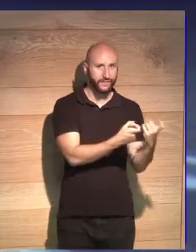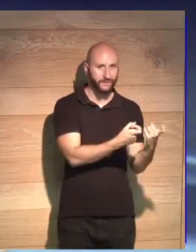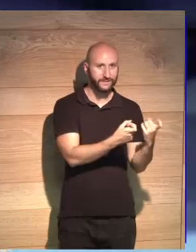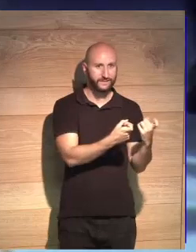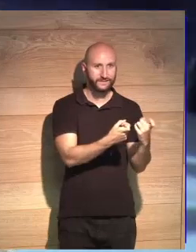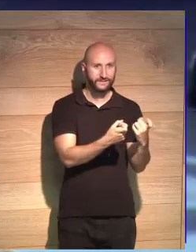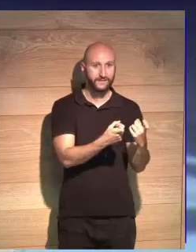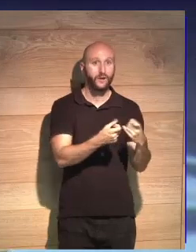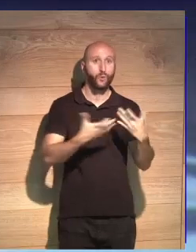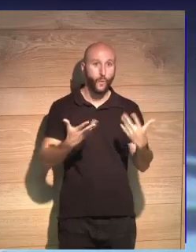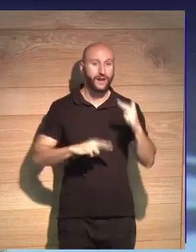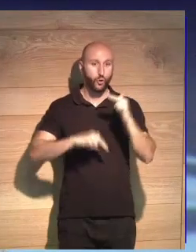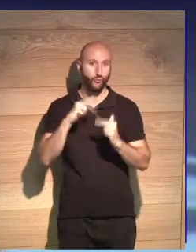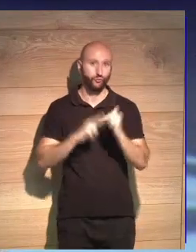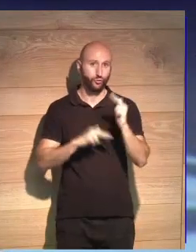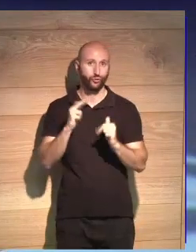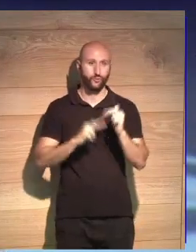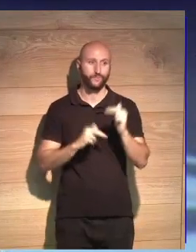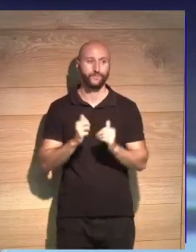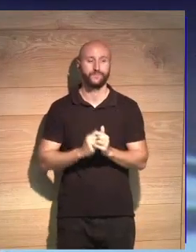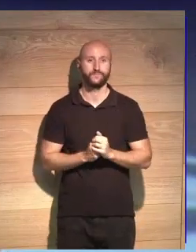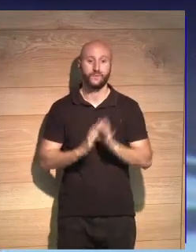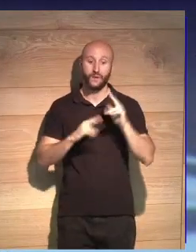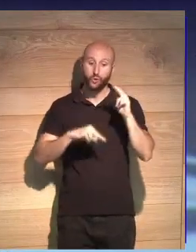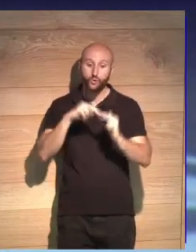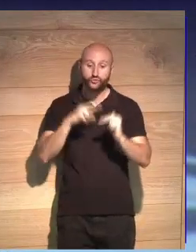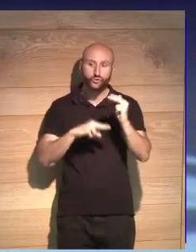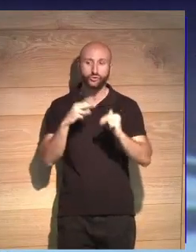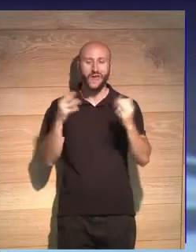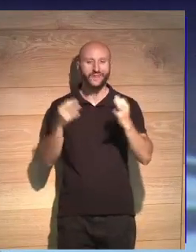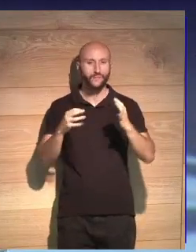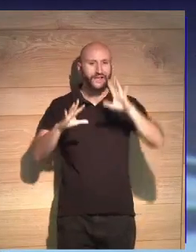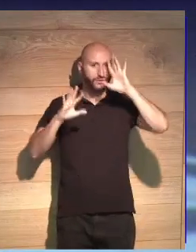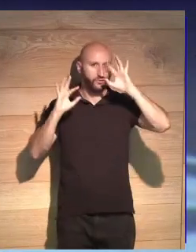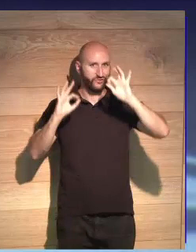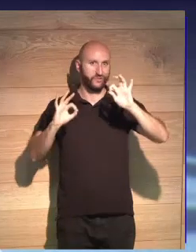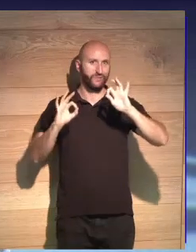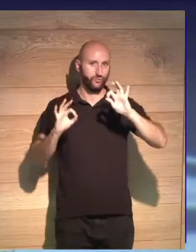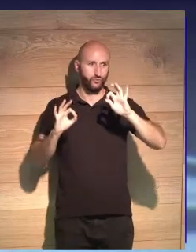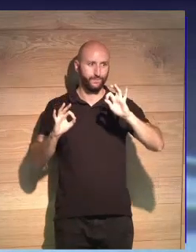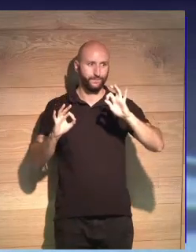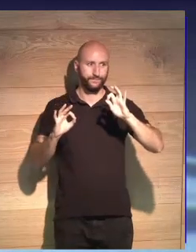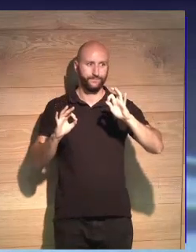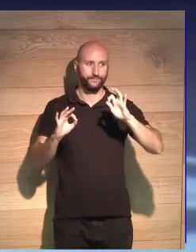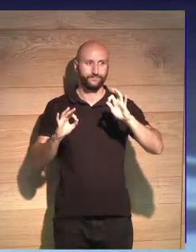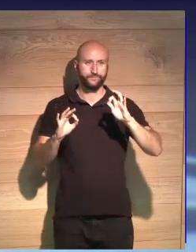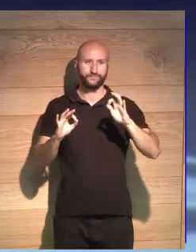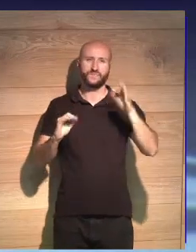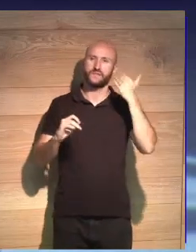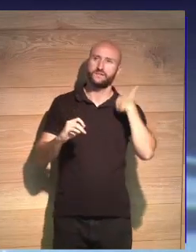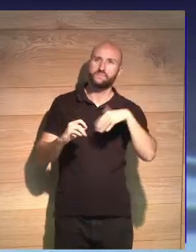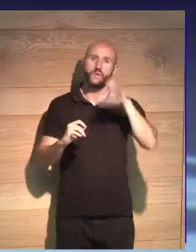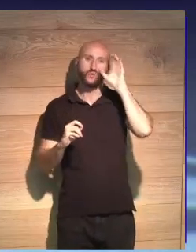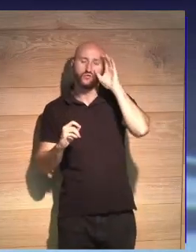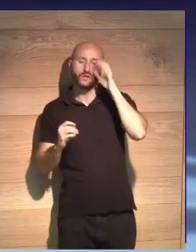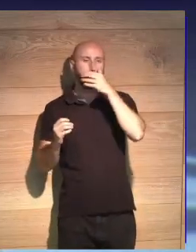the basic ones, the basic things like the building. When it's like when we build a house, but you need to have